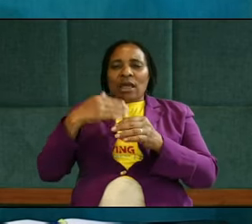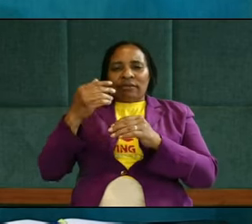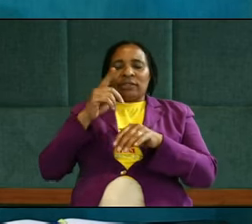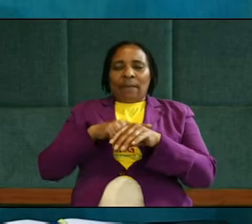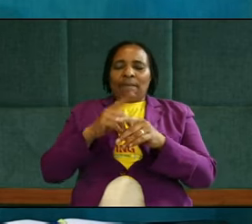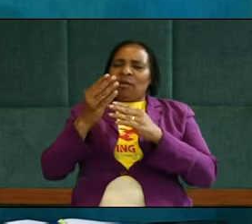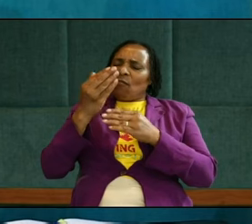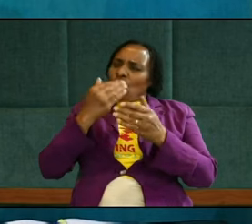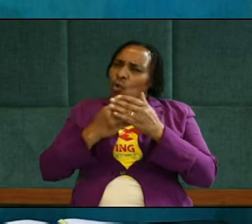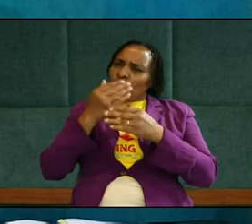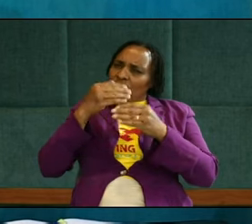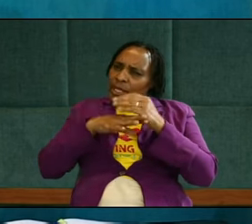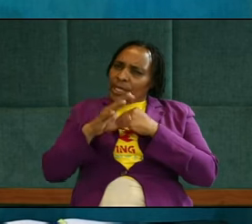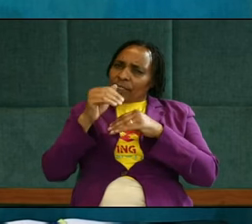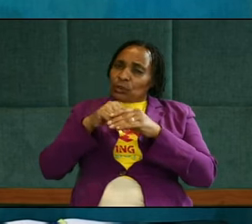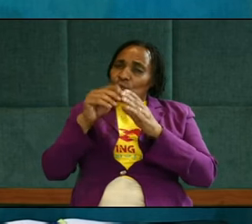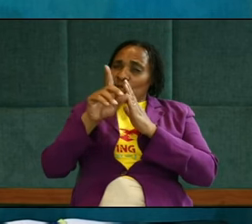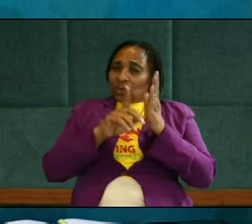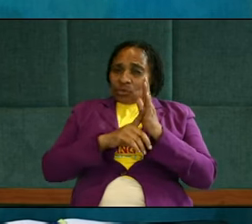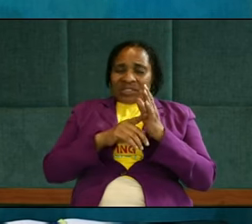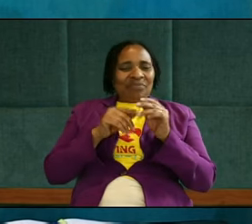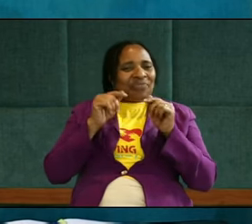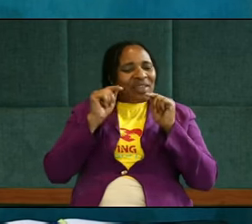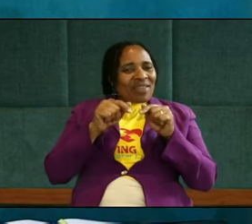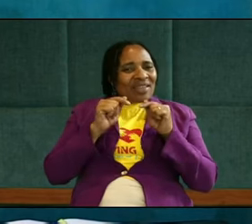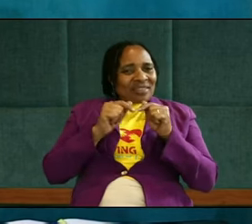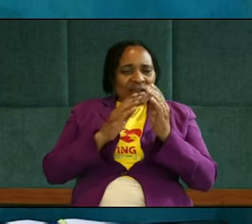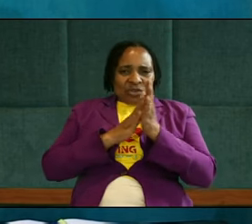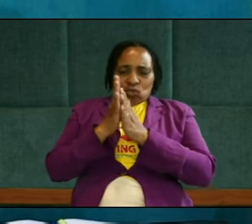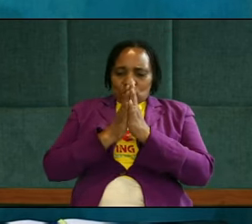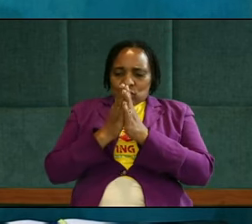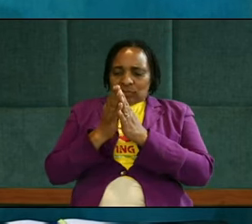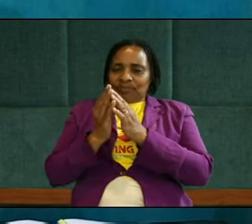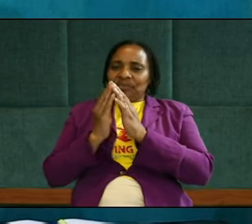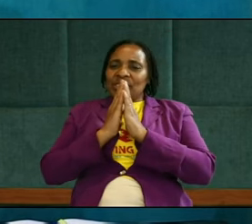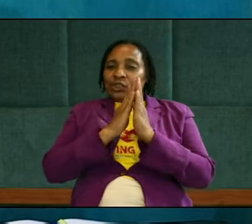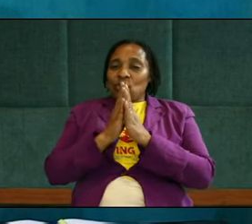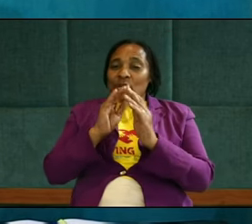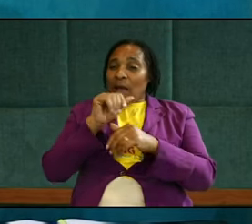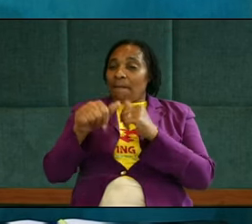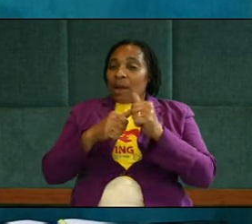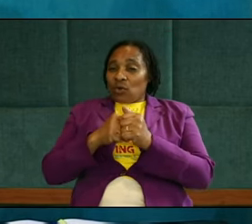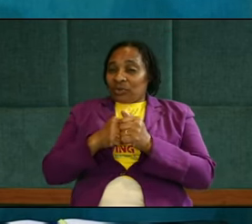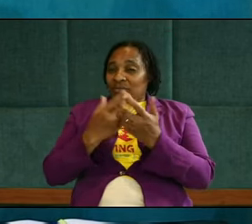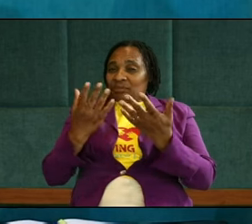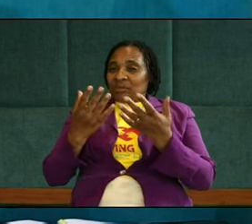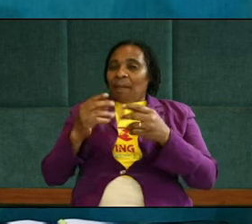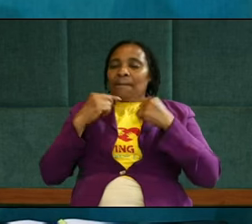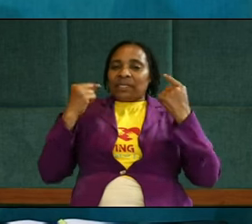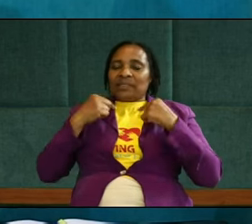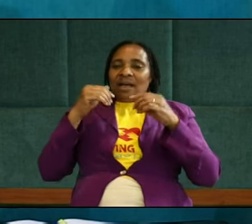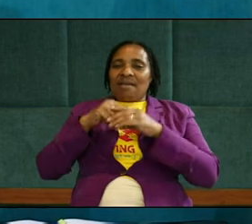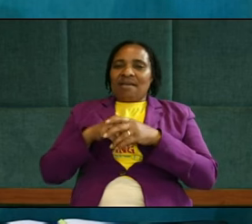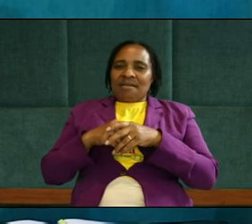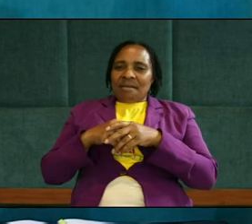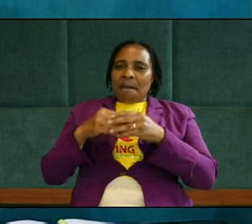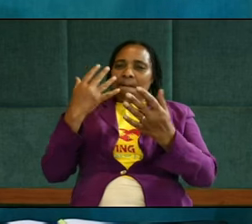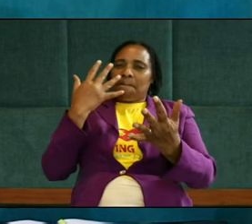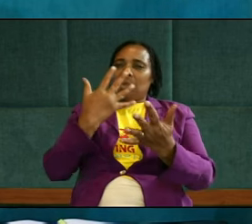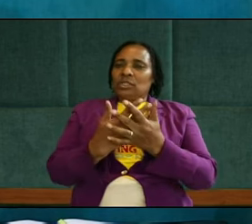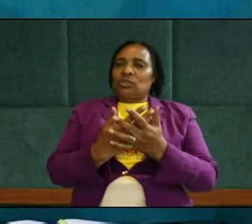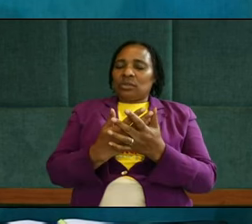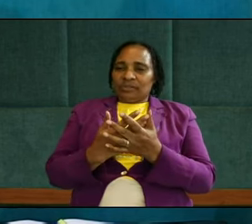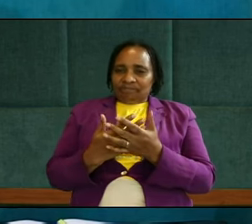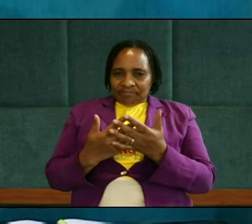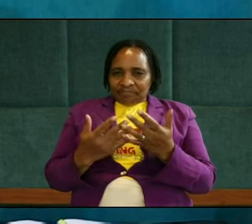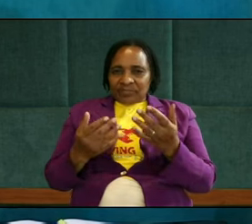lesson, there's a very interesting story about a pastor in the Siberian prisons. That's way